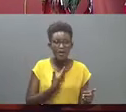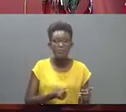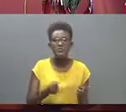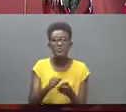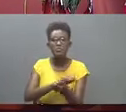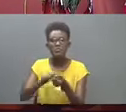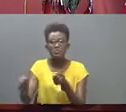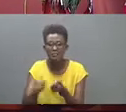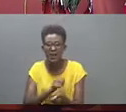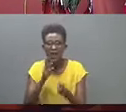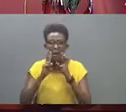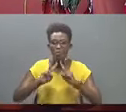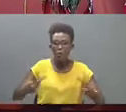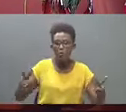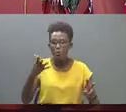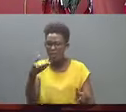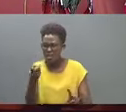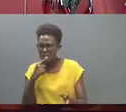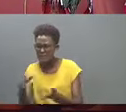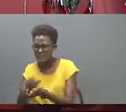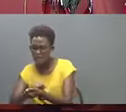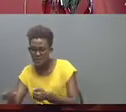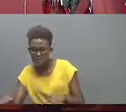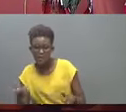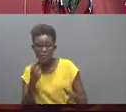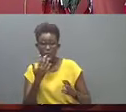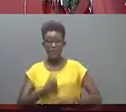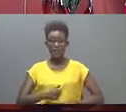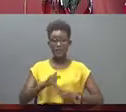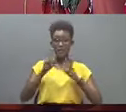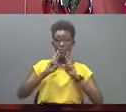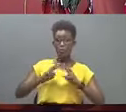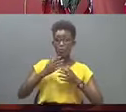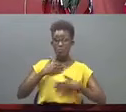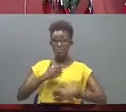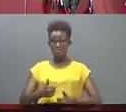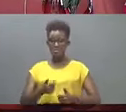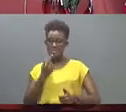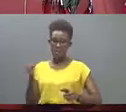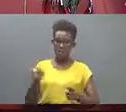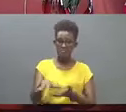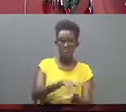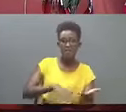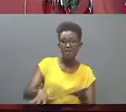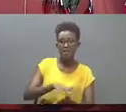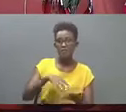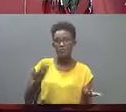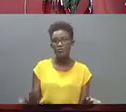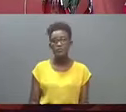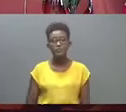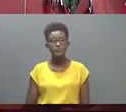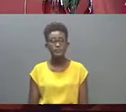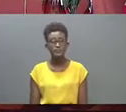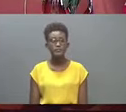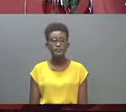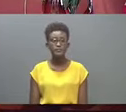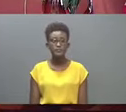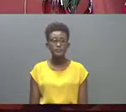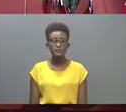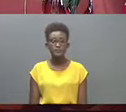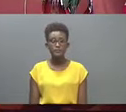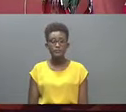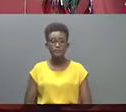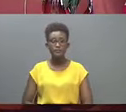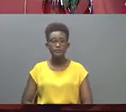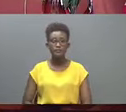who comes to interfere with your stability and your progress. Umujura ni umuntu wese uza kukubuza amahoro, kukubuza